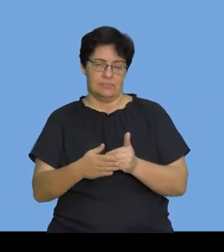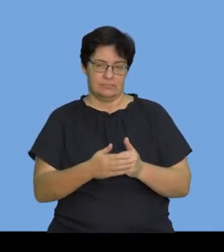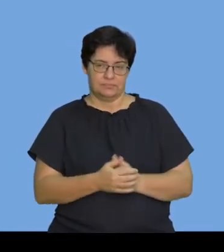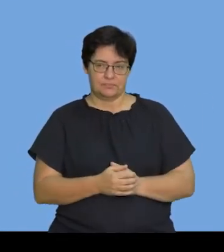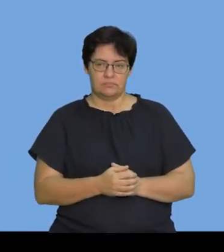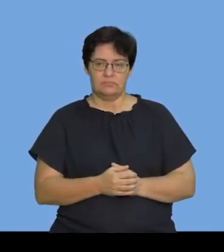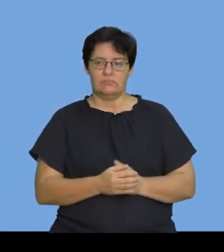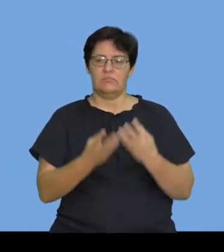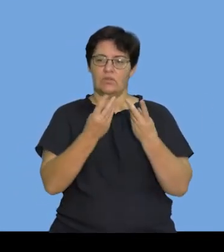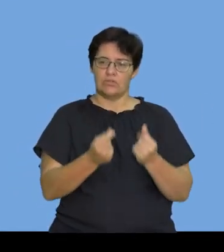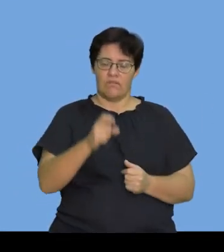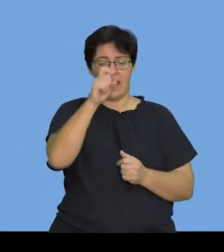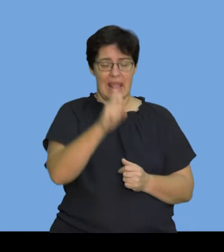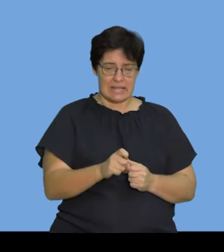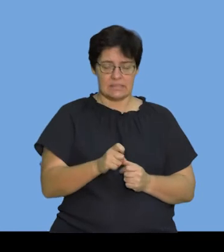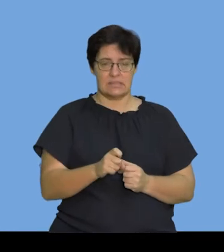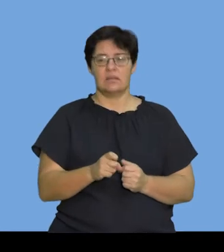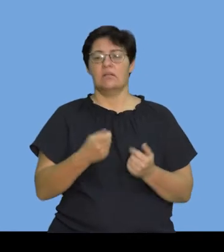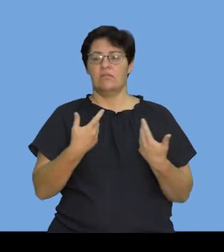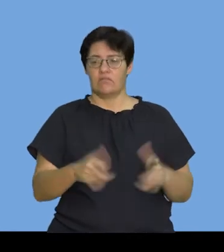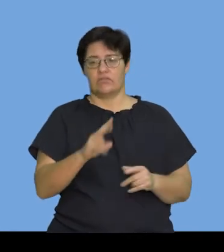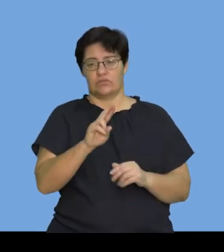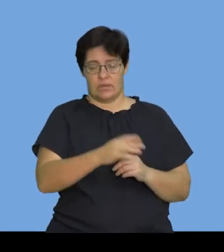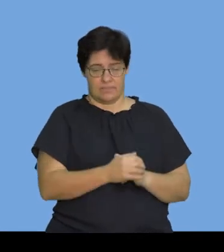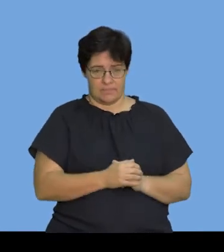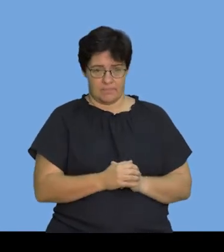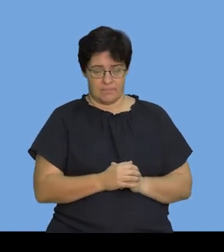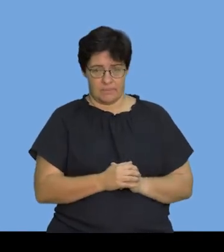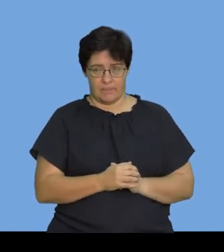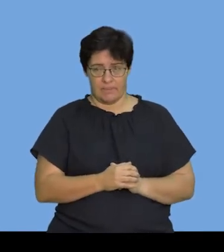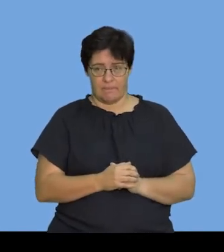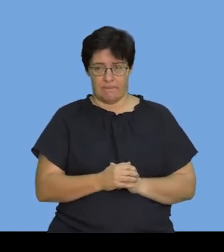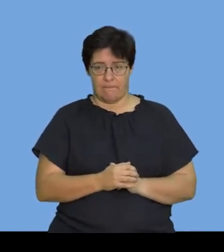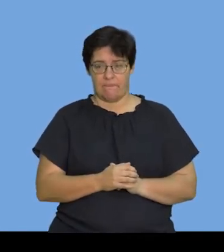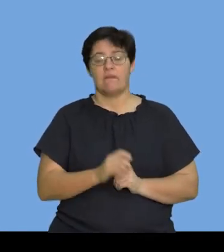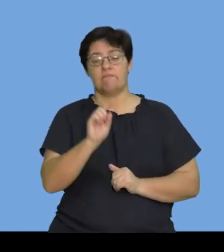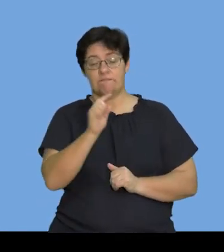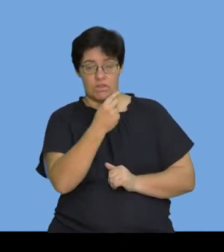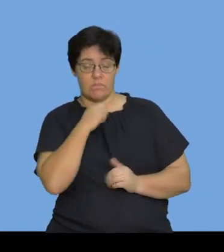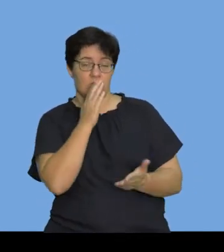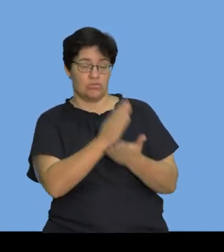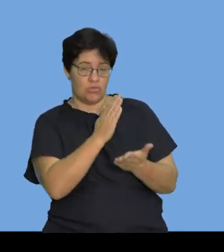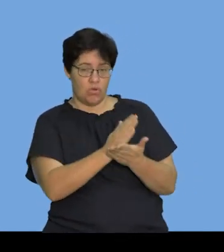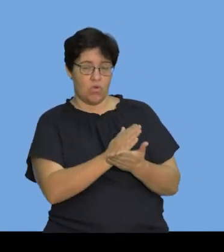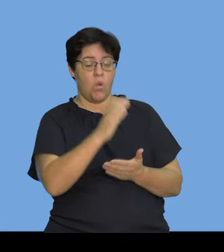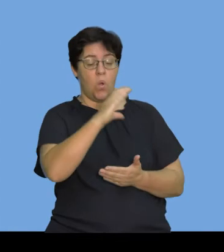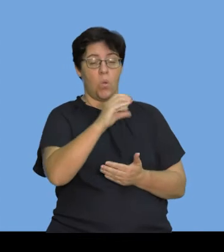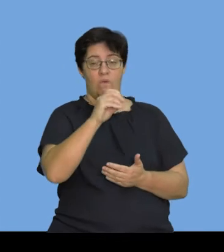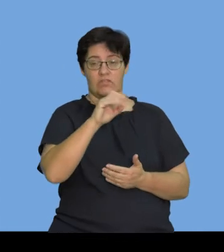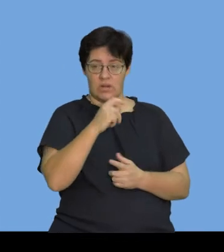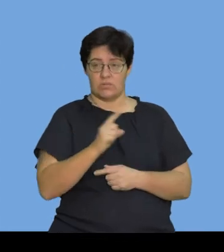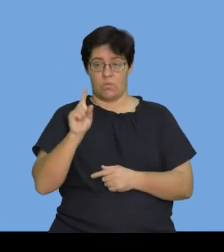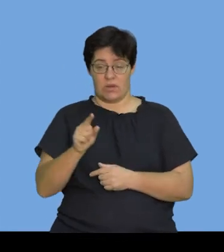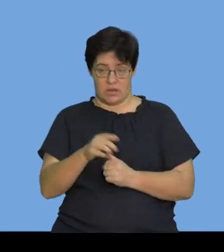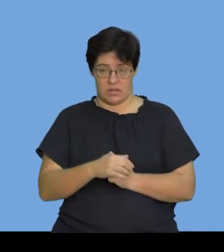by completing the square, the same concept. But here you can see, firstly, I must make sure that the coefficient is 1. So this